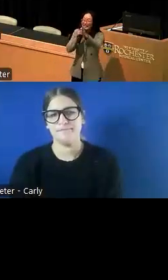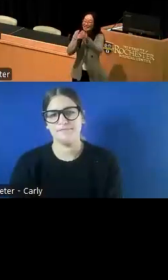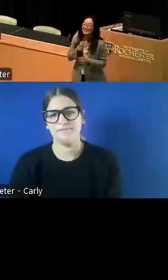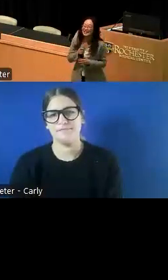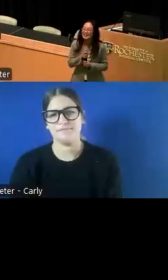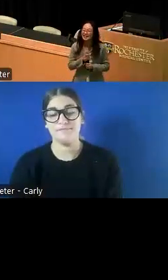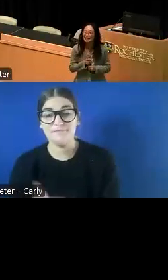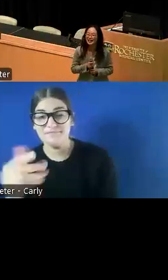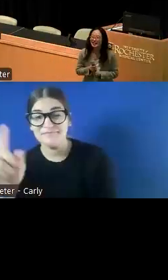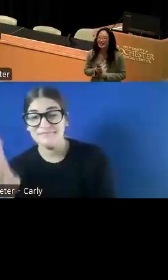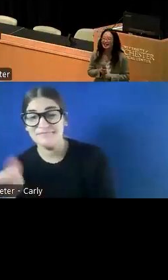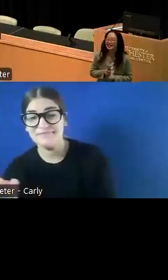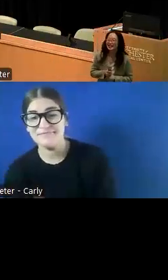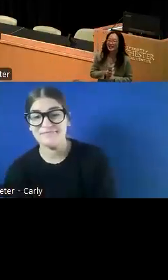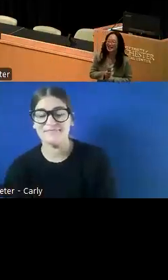Yes.